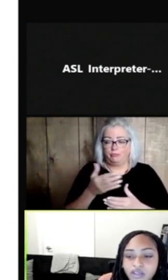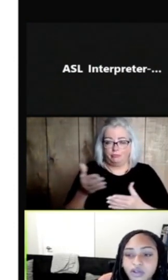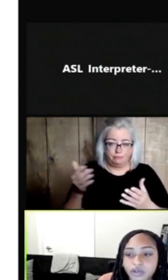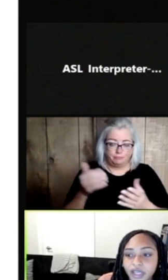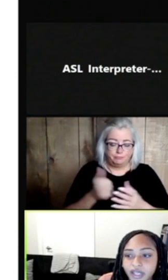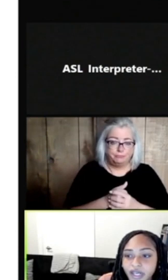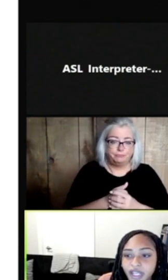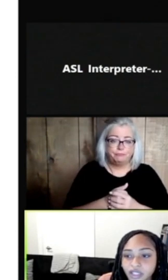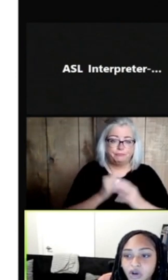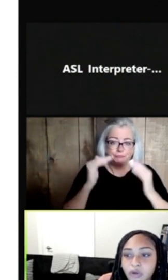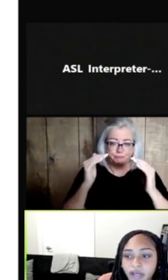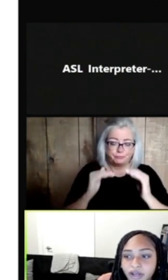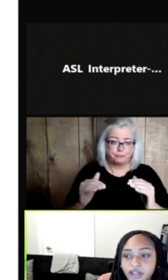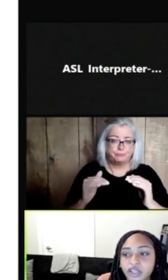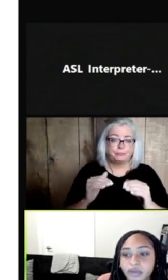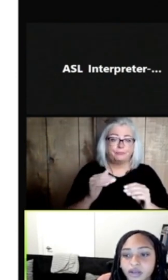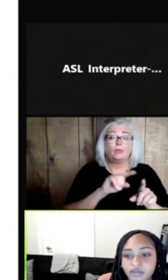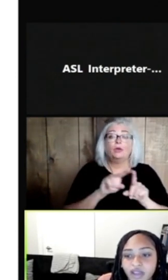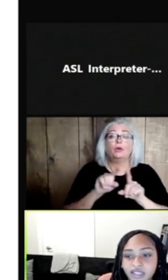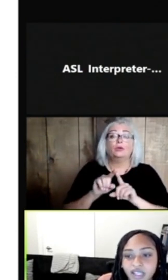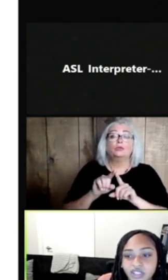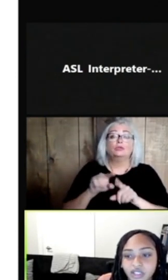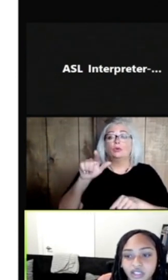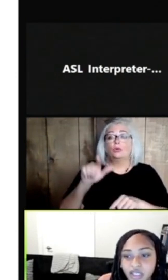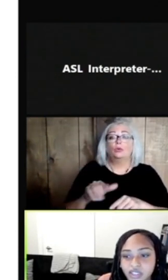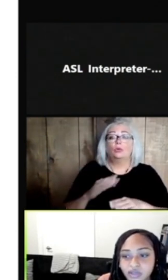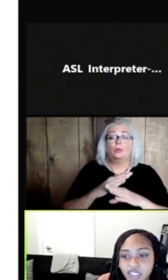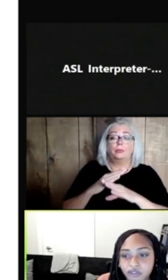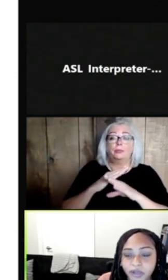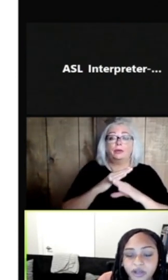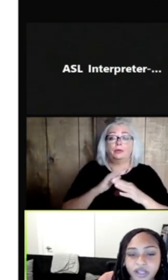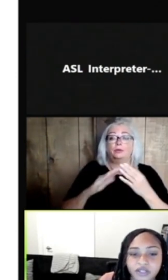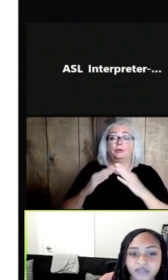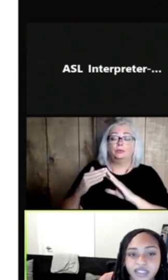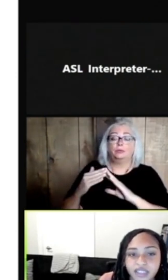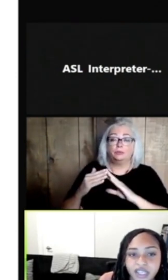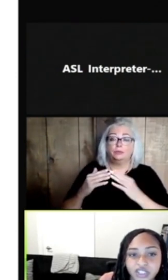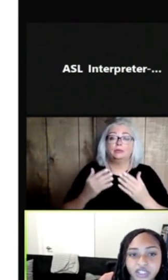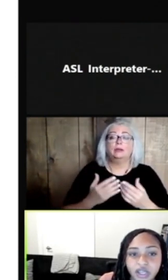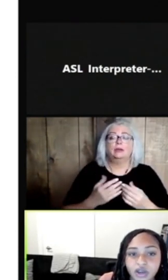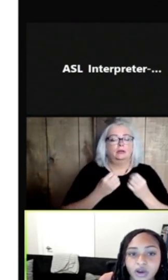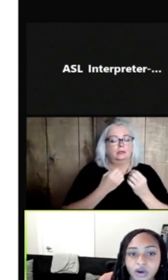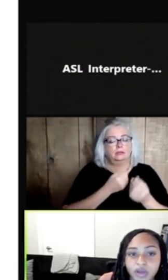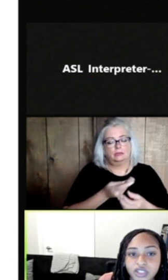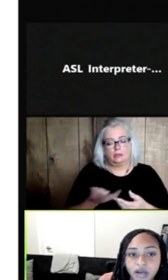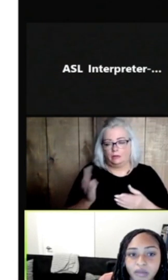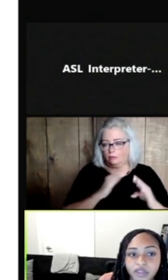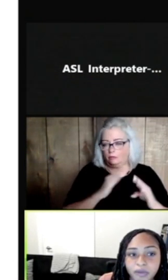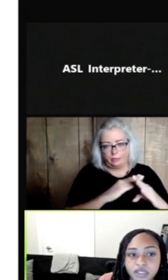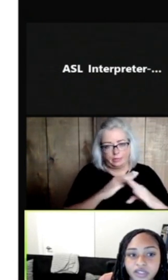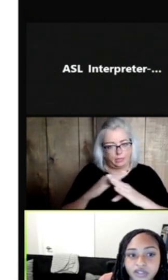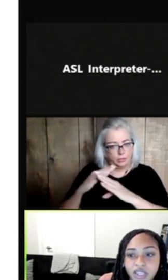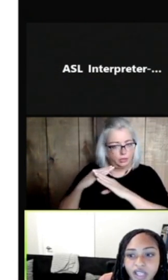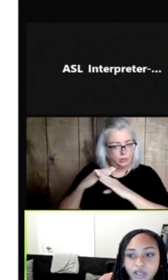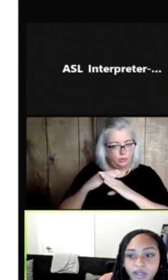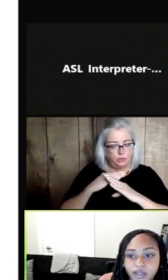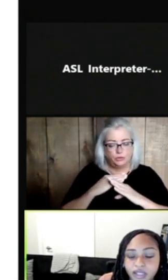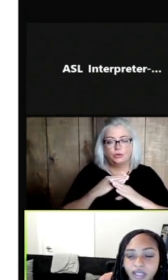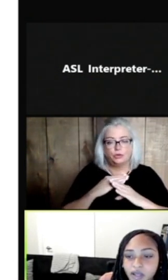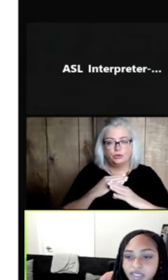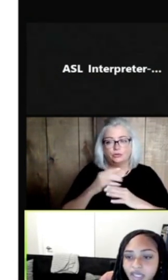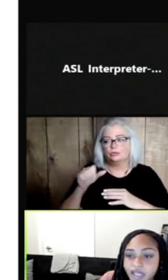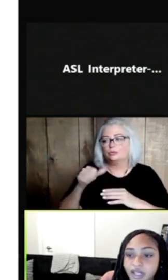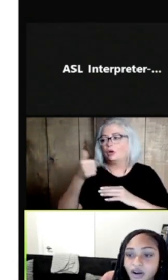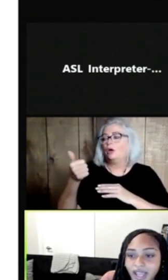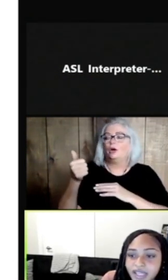We've also created a low barrier community vaccination clinic. So several barriers to vaccination, which other presenters have